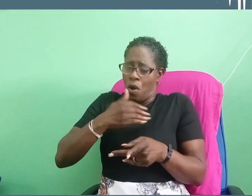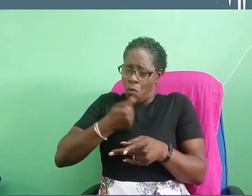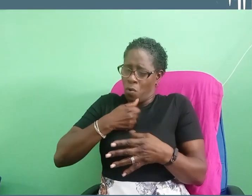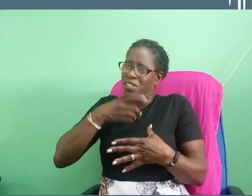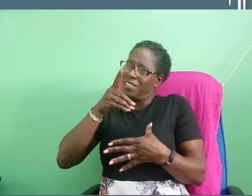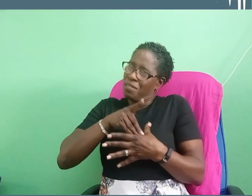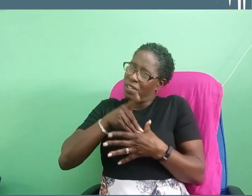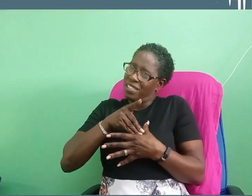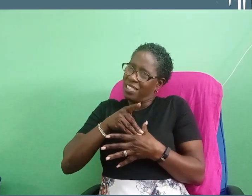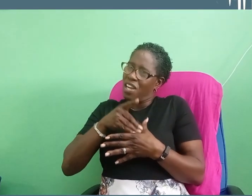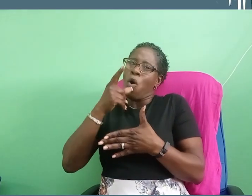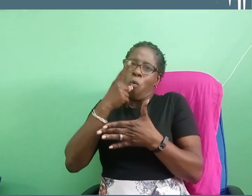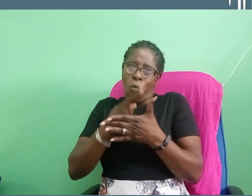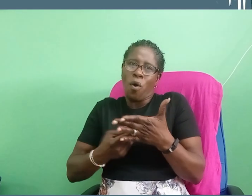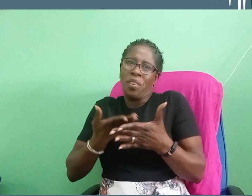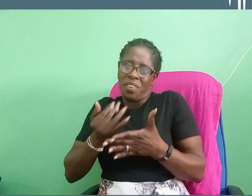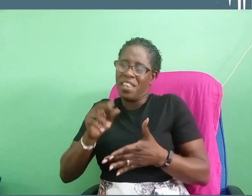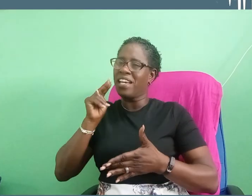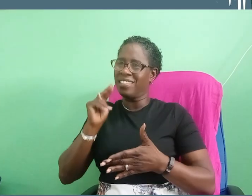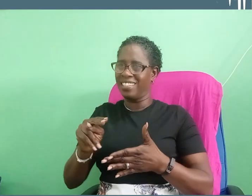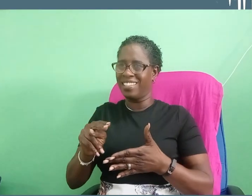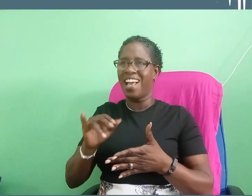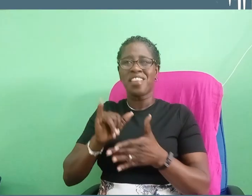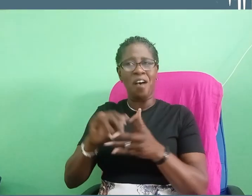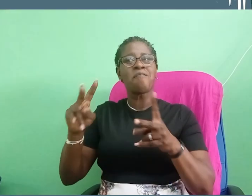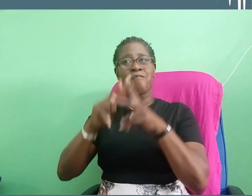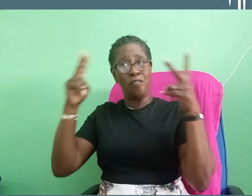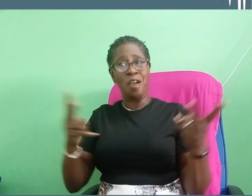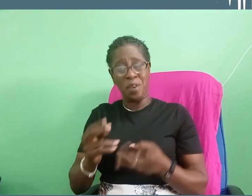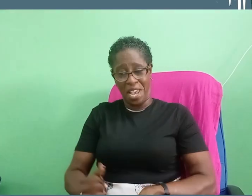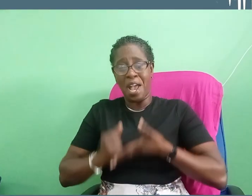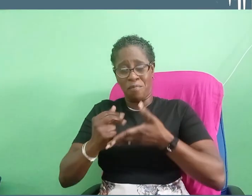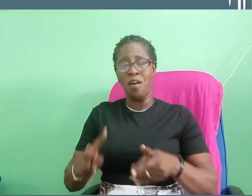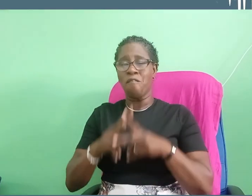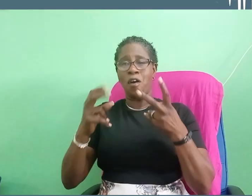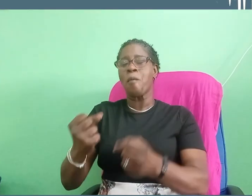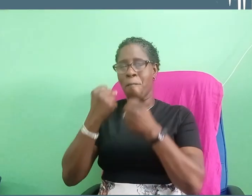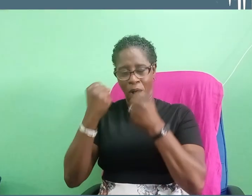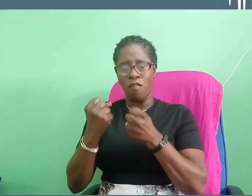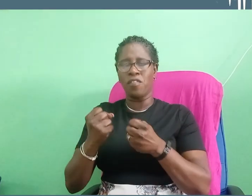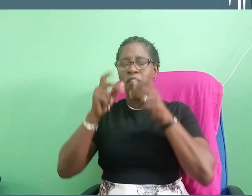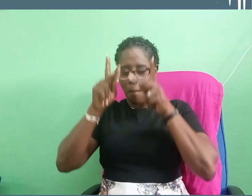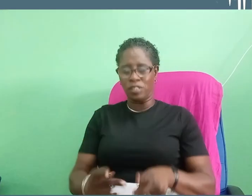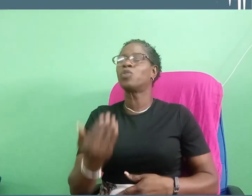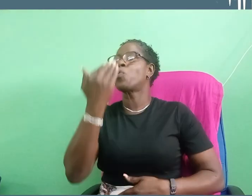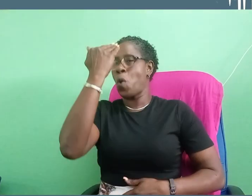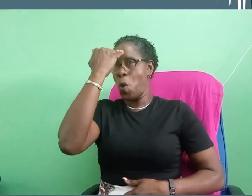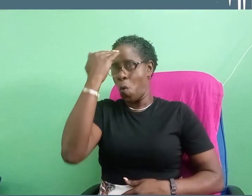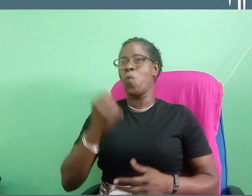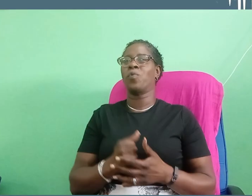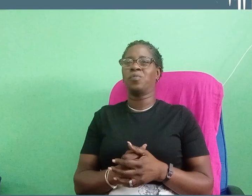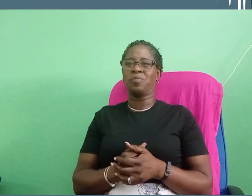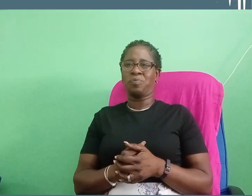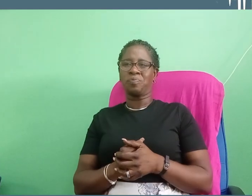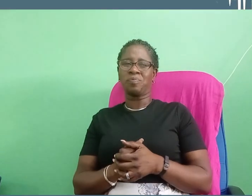needs is always one of the most powerful things we can do as a program. If any of our friends choose to leave the